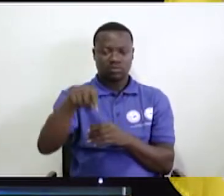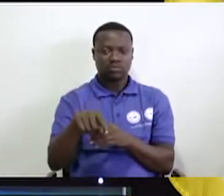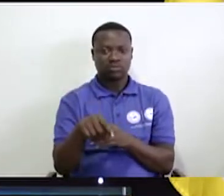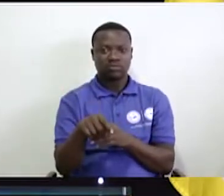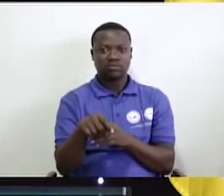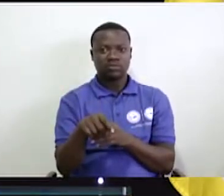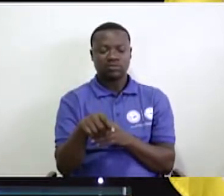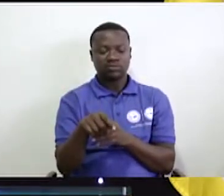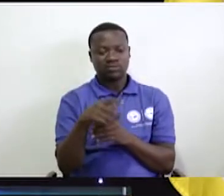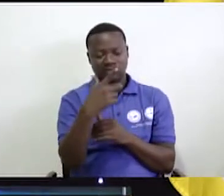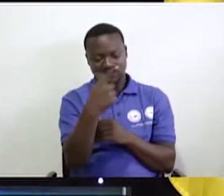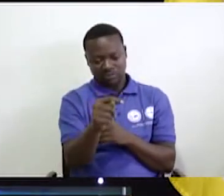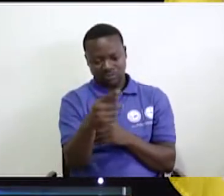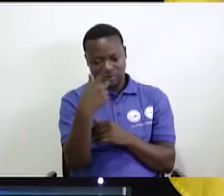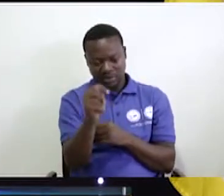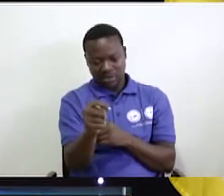should know.